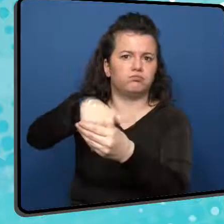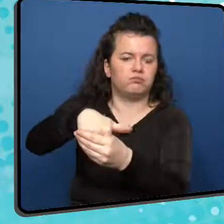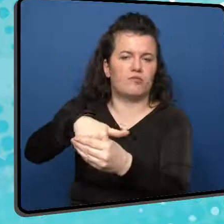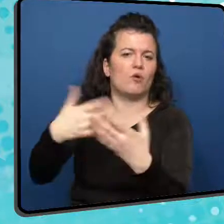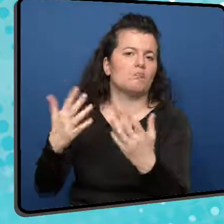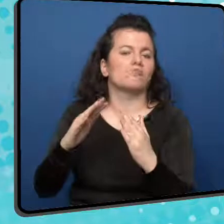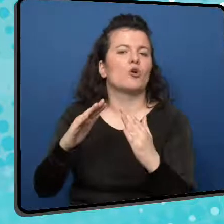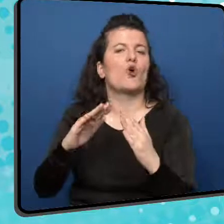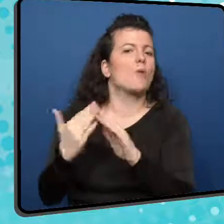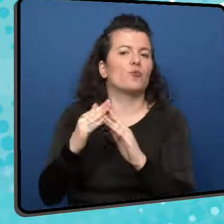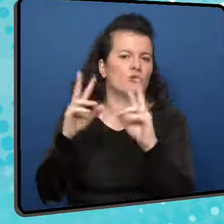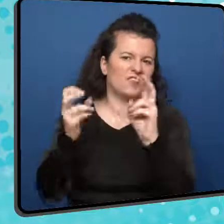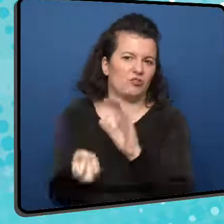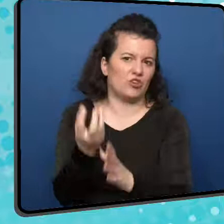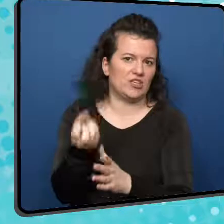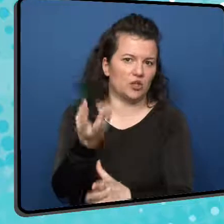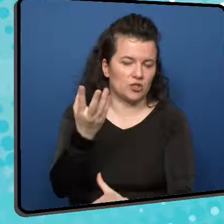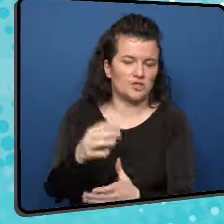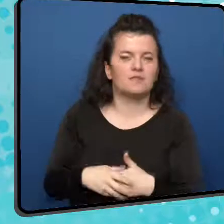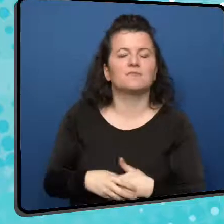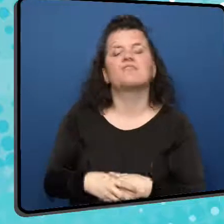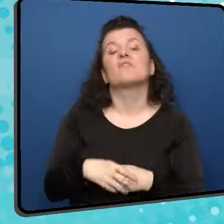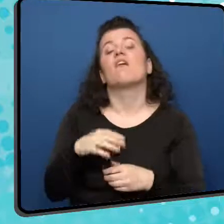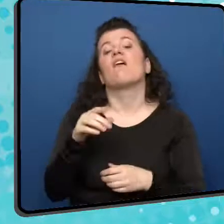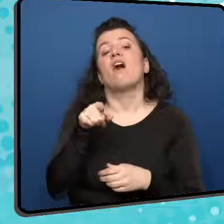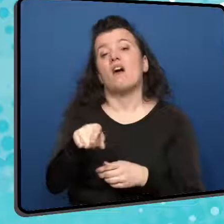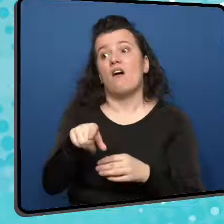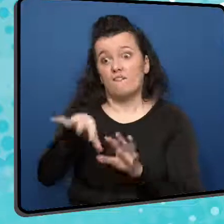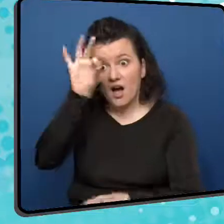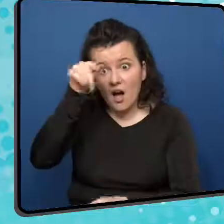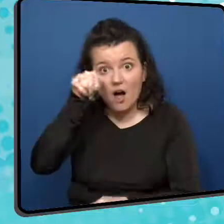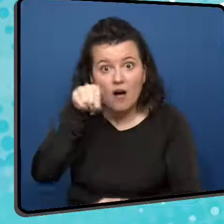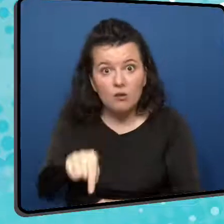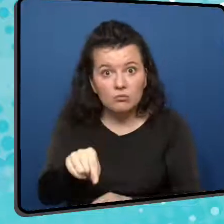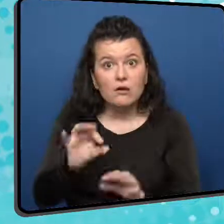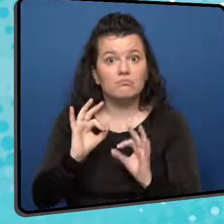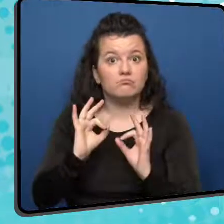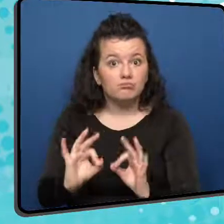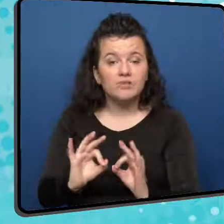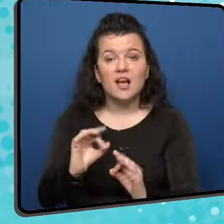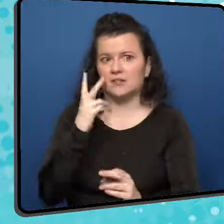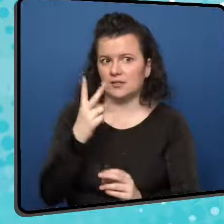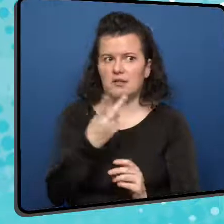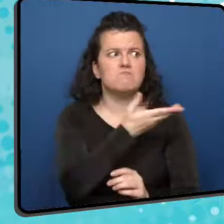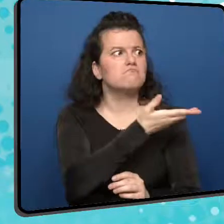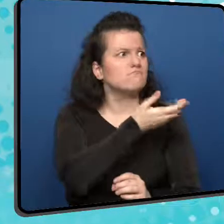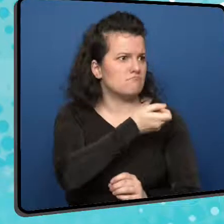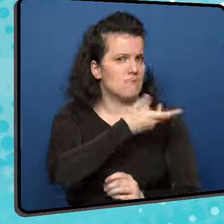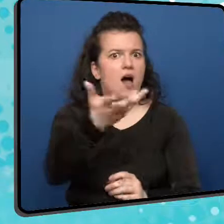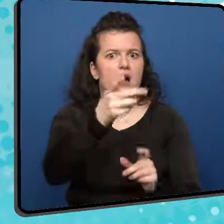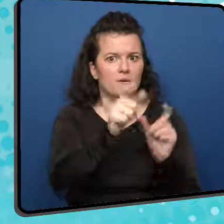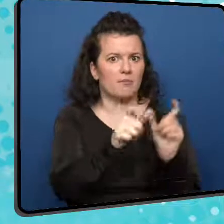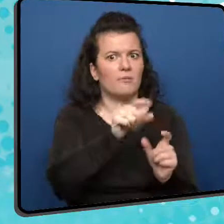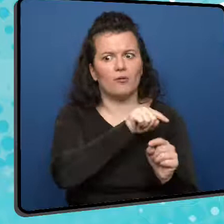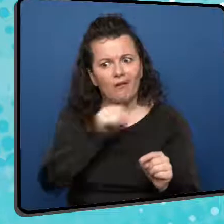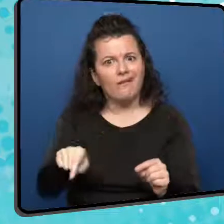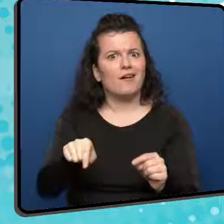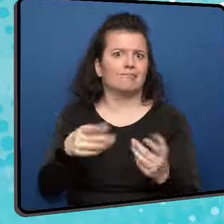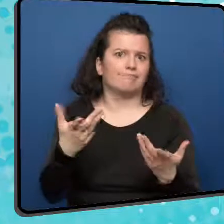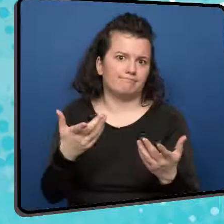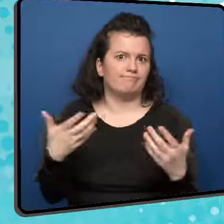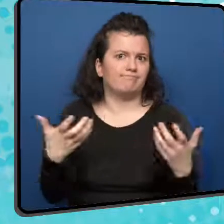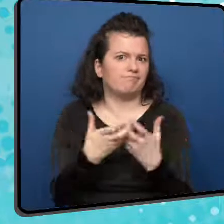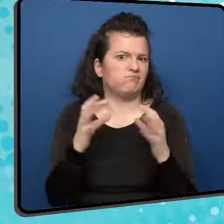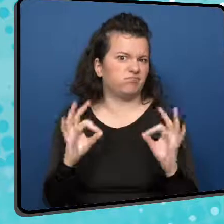one, and we've seen there was a need for this, and we got a lot of support